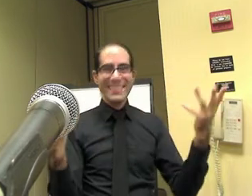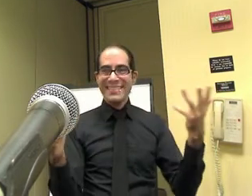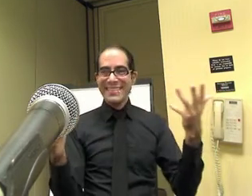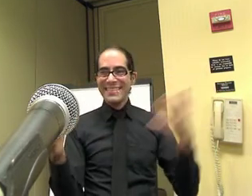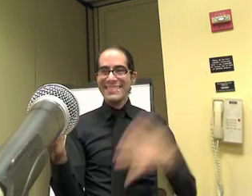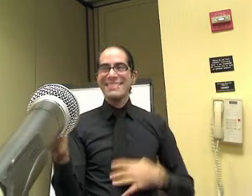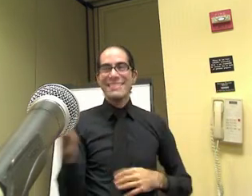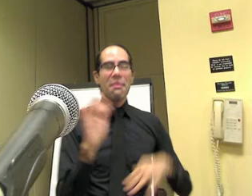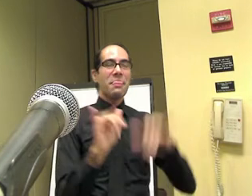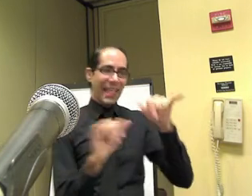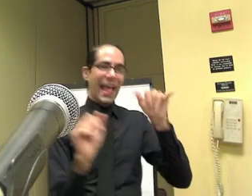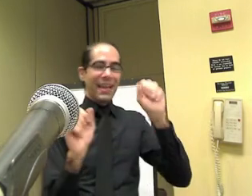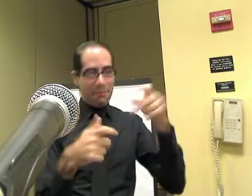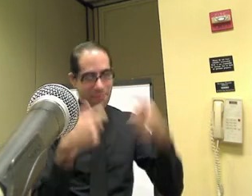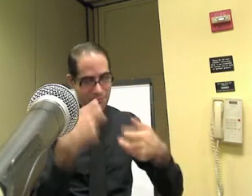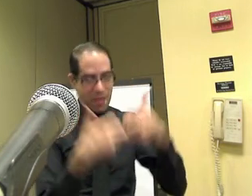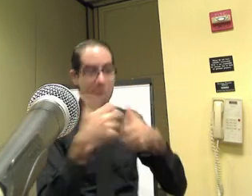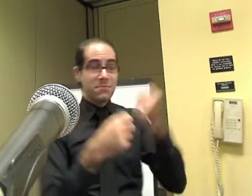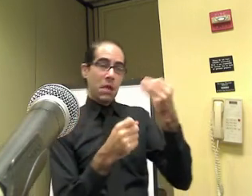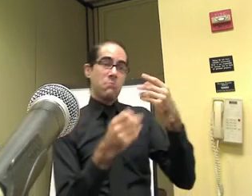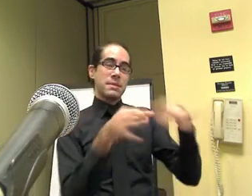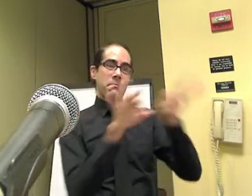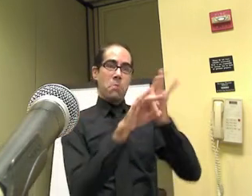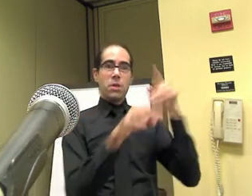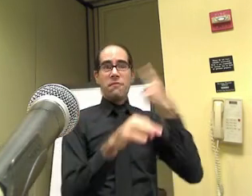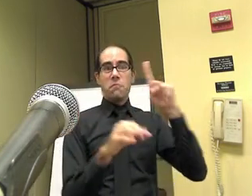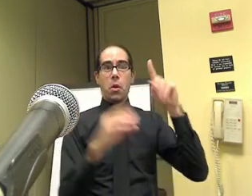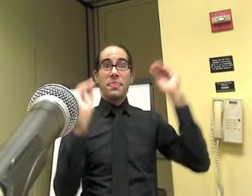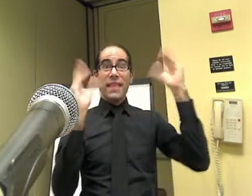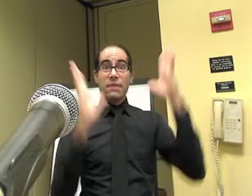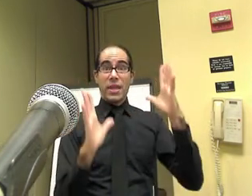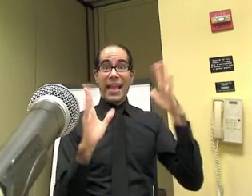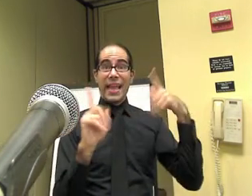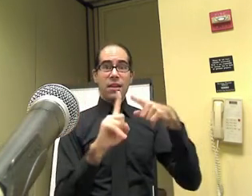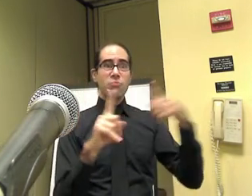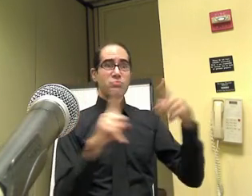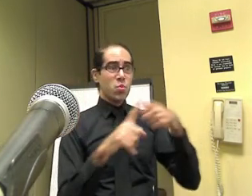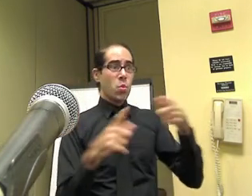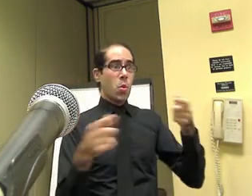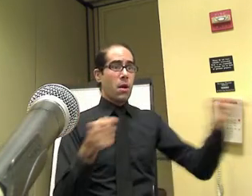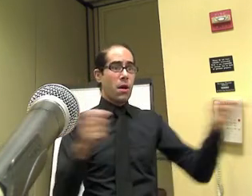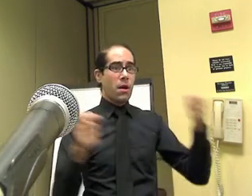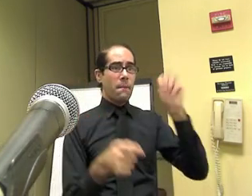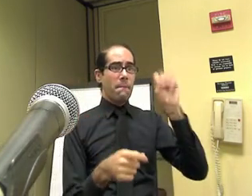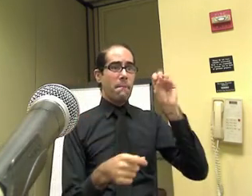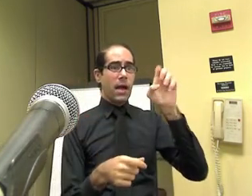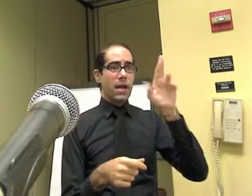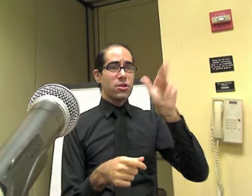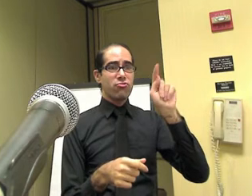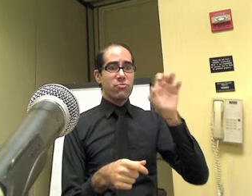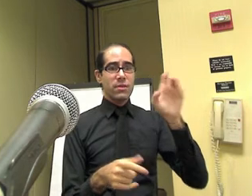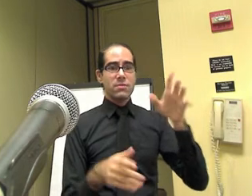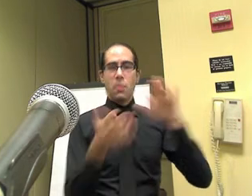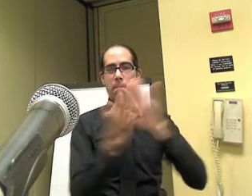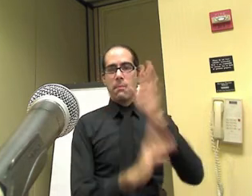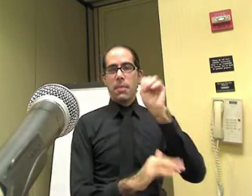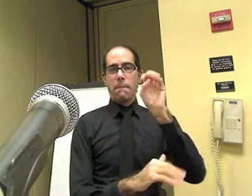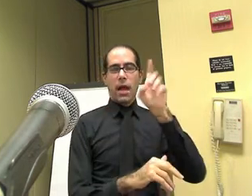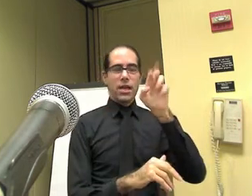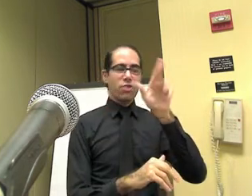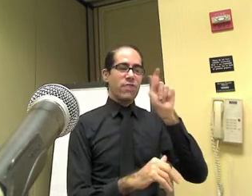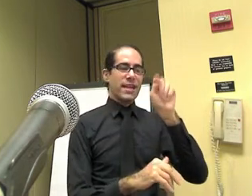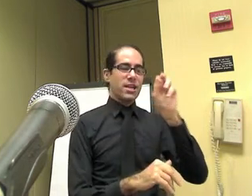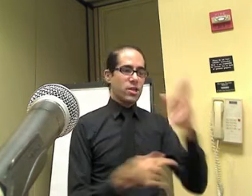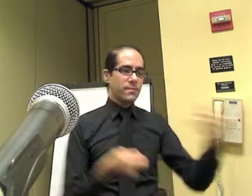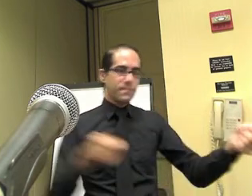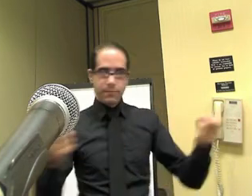to the next topic. And so the nature of the interpreting process in an interpreted tour